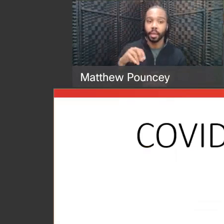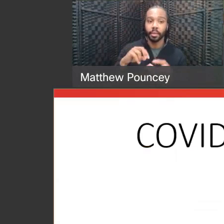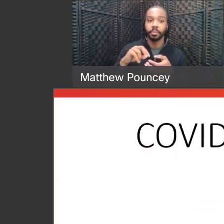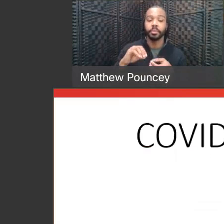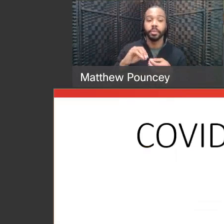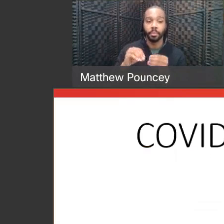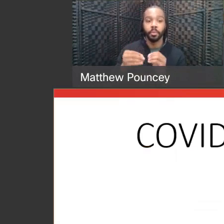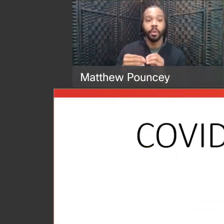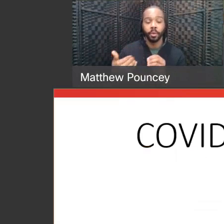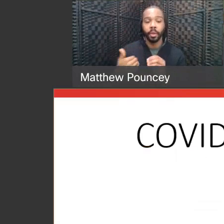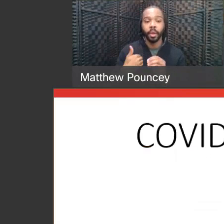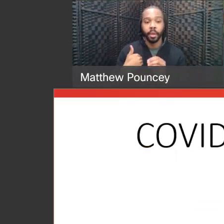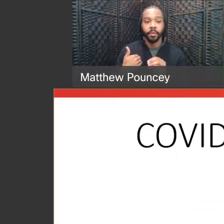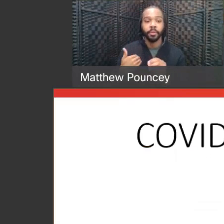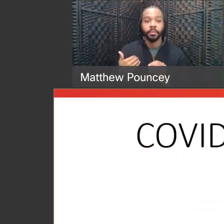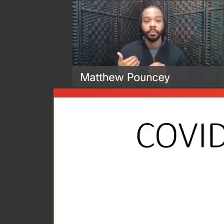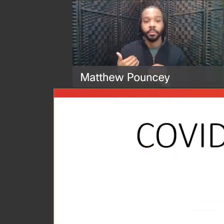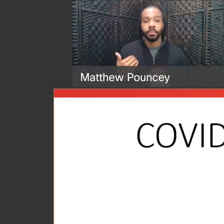we have had